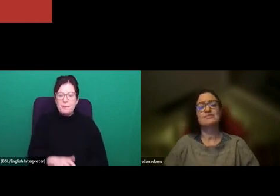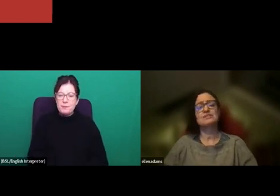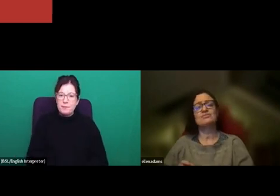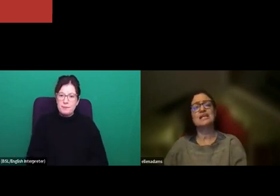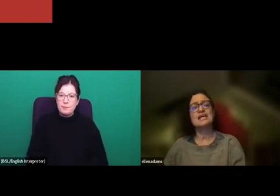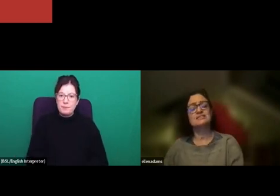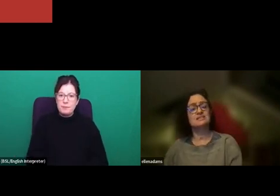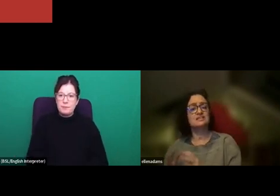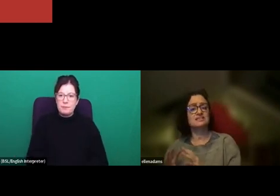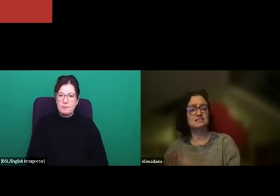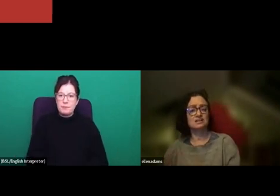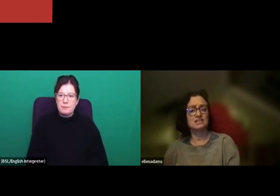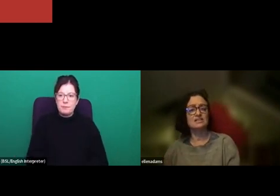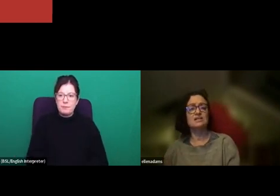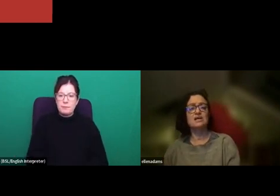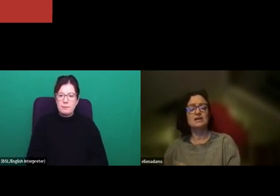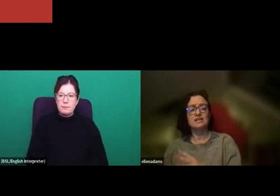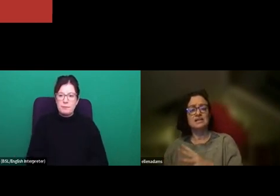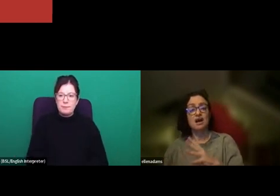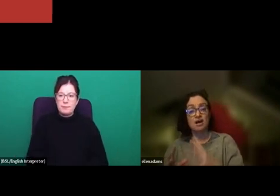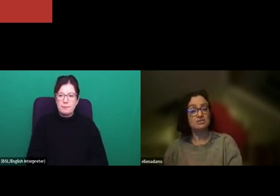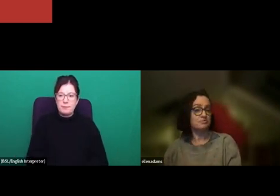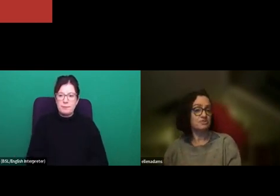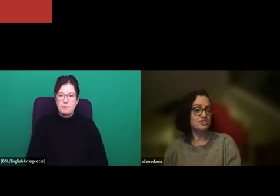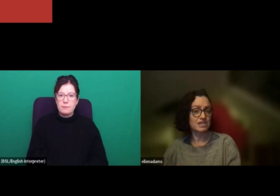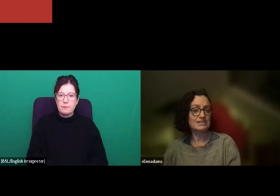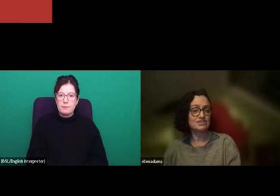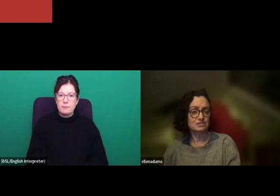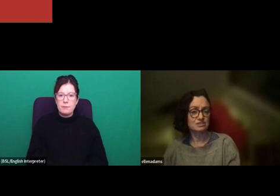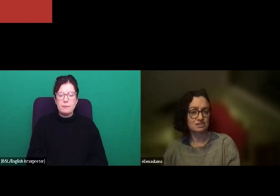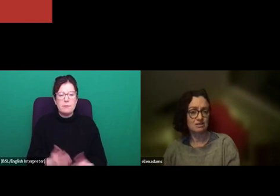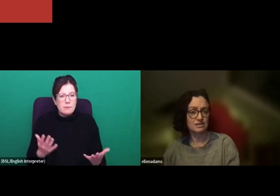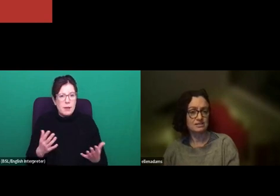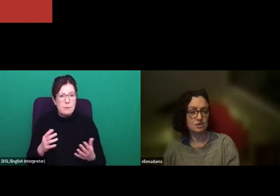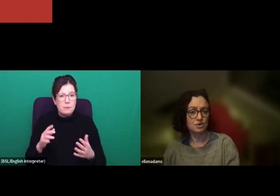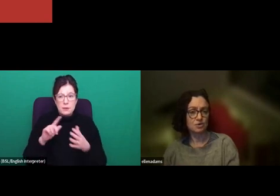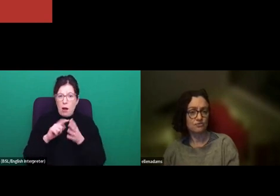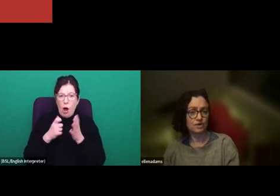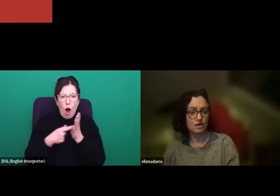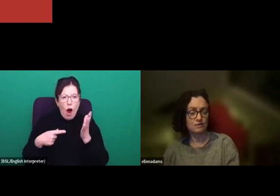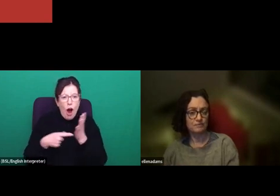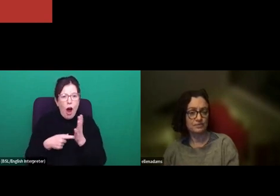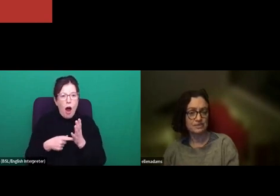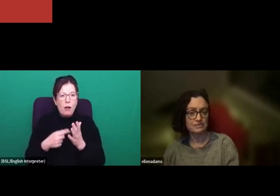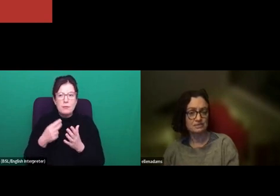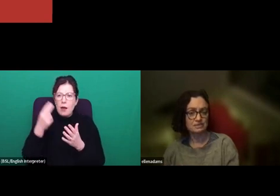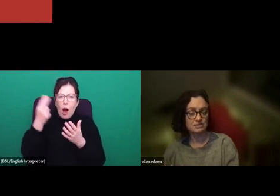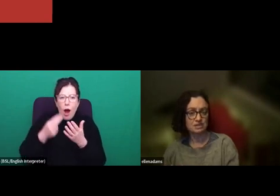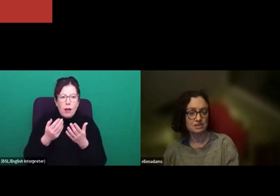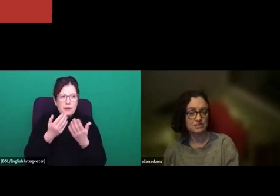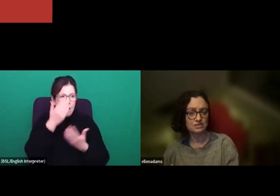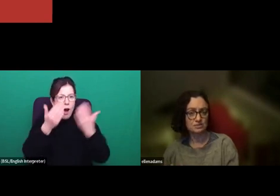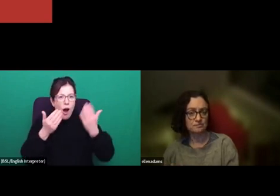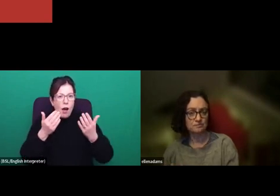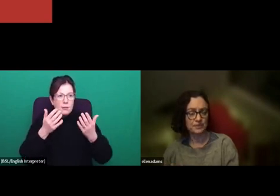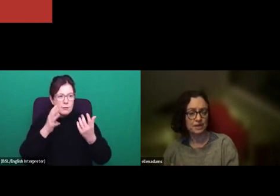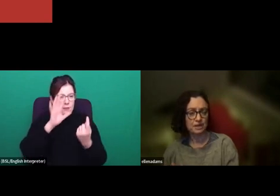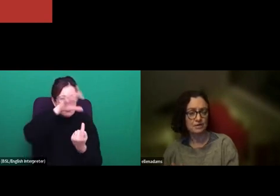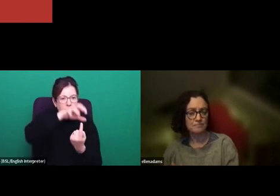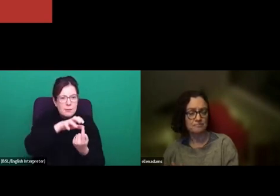interest is how this relates to the study, the art appreciation side of the research that I